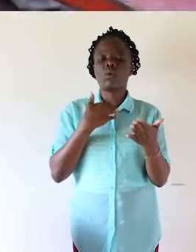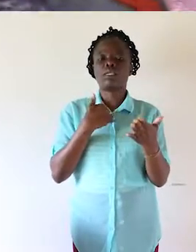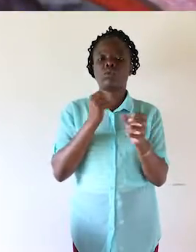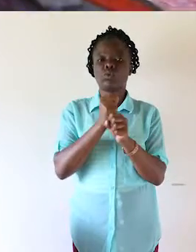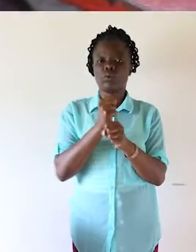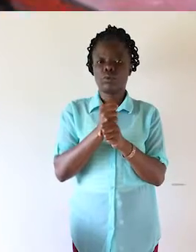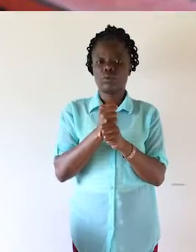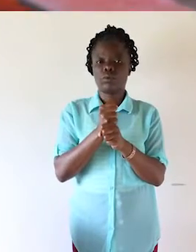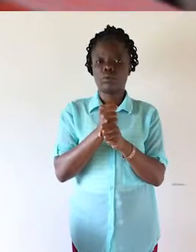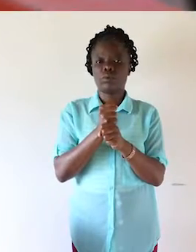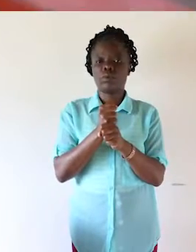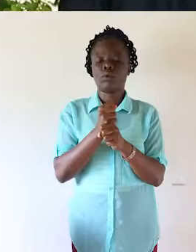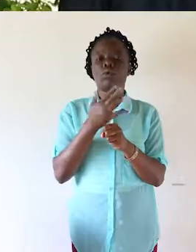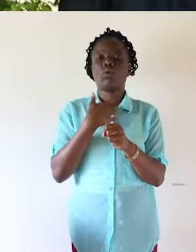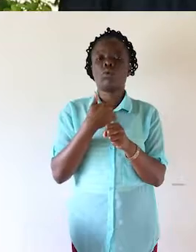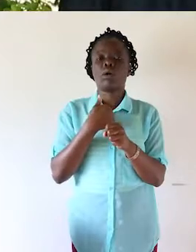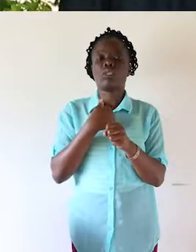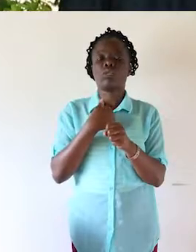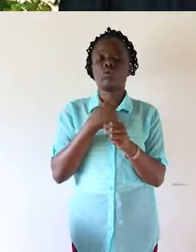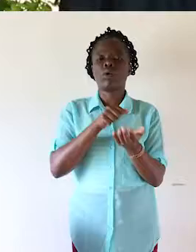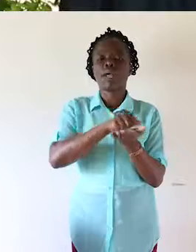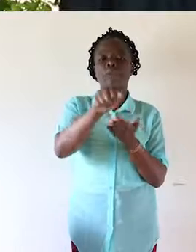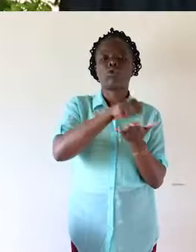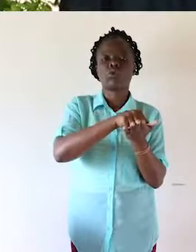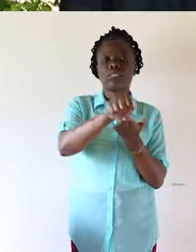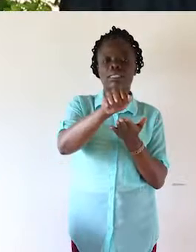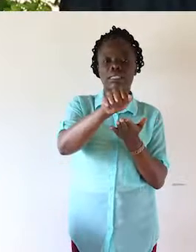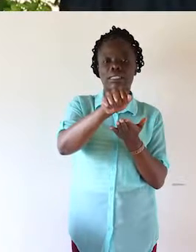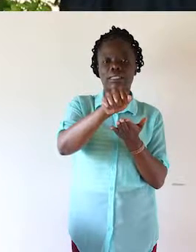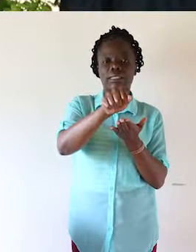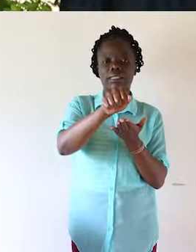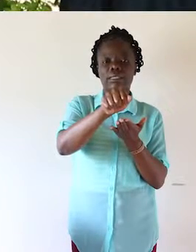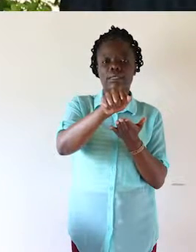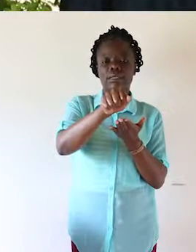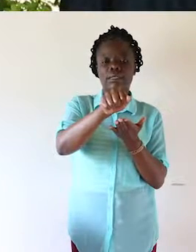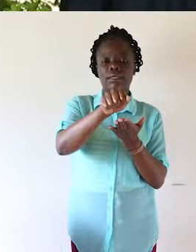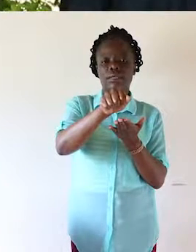What we want to do, we want to reproduce.